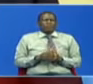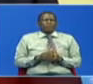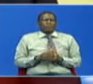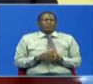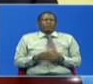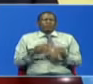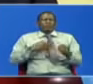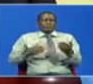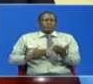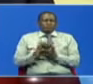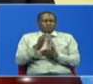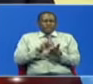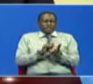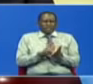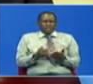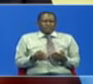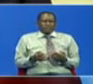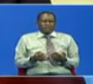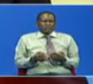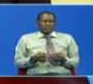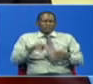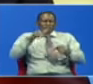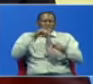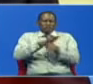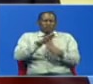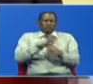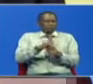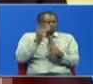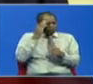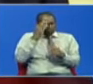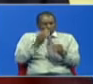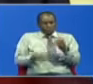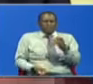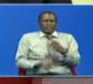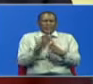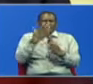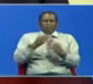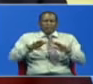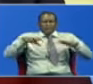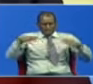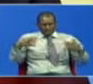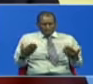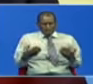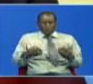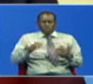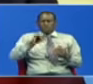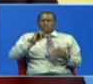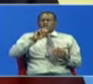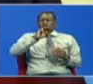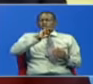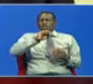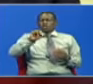I'm sure that a lot of knowledge will be generated about immunity to COVID-19.